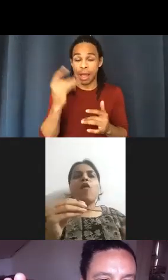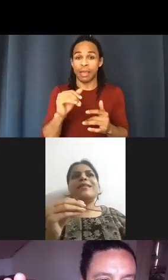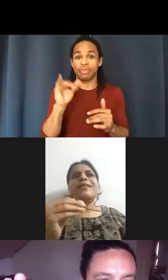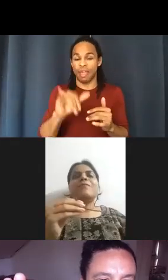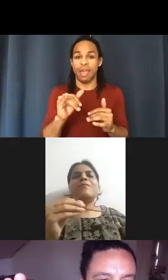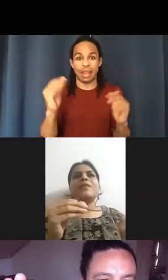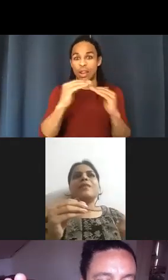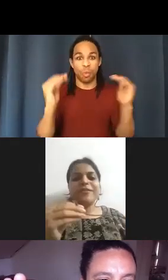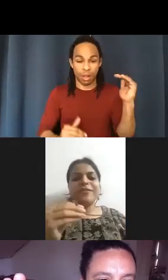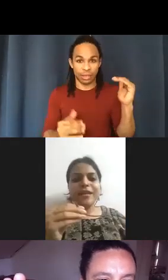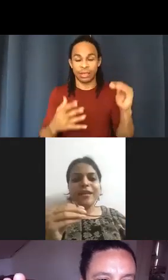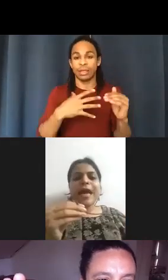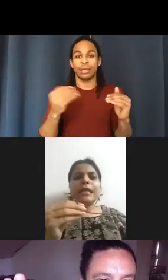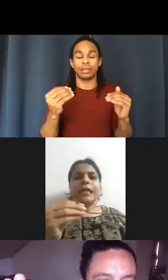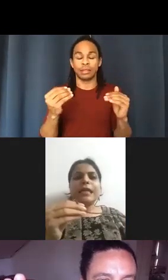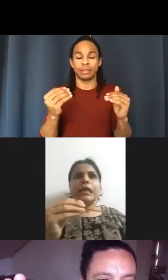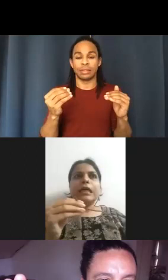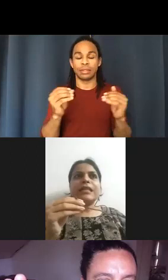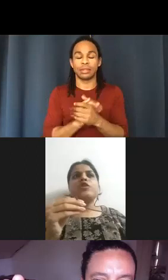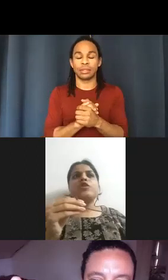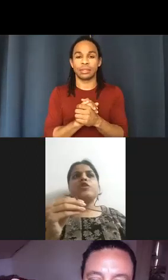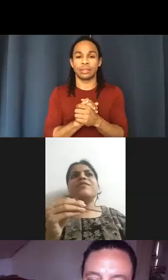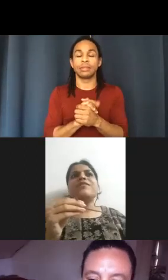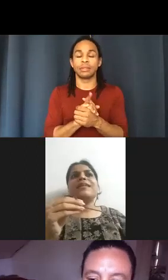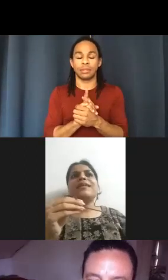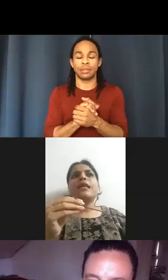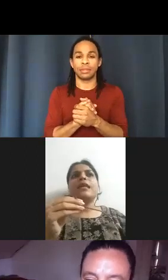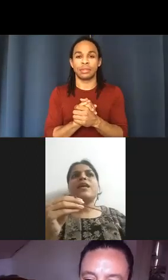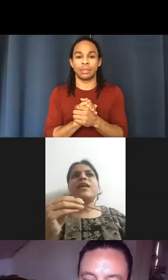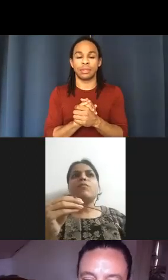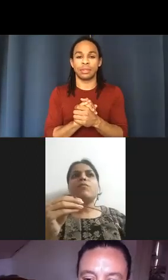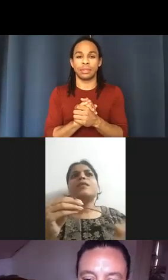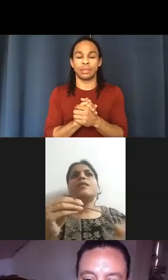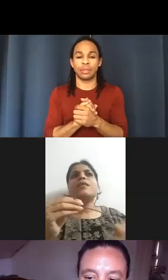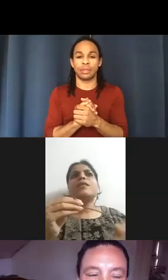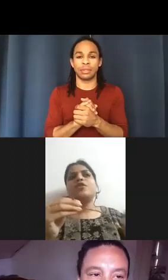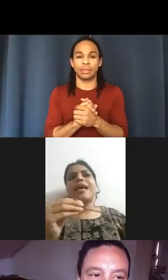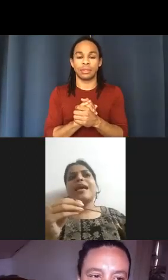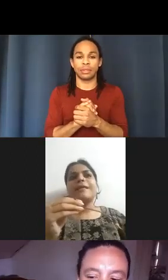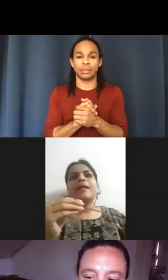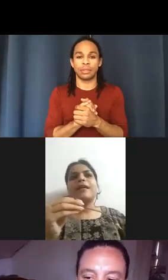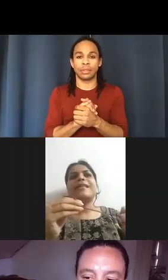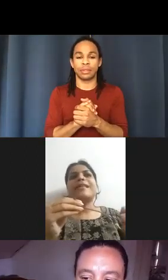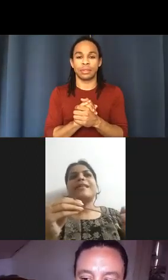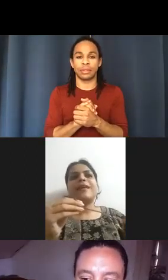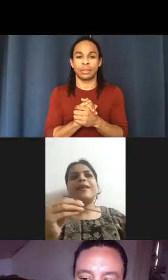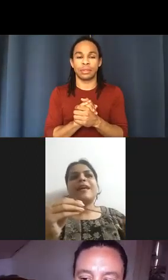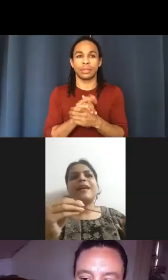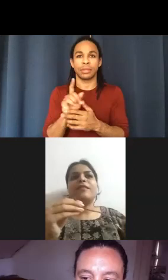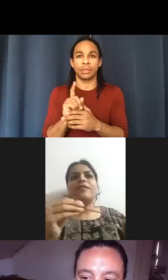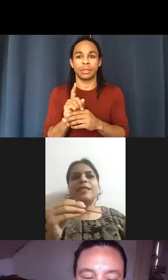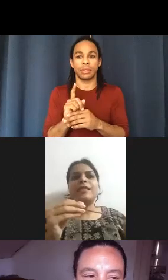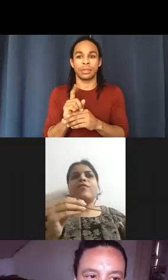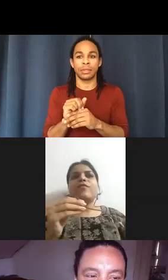and their expressions are different, and so it should be revisited, keeping the most marginalized in center and their